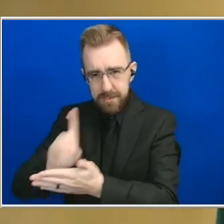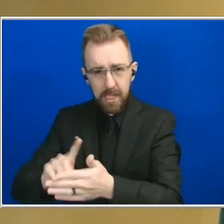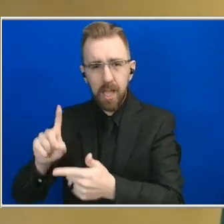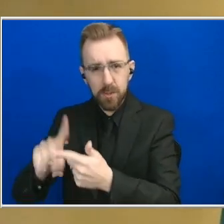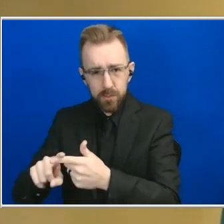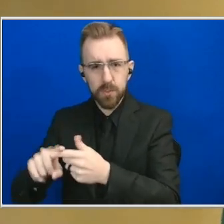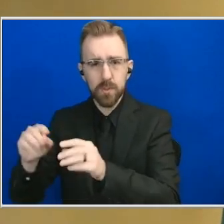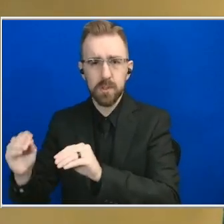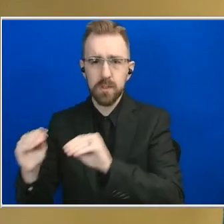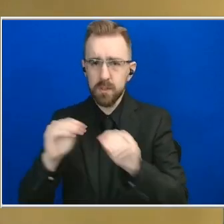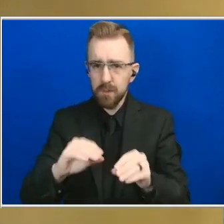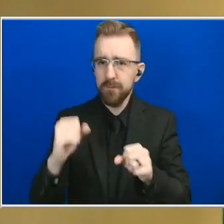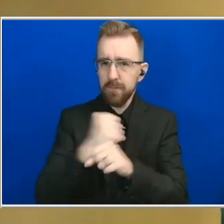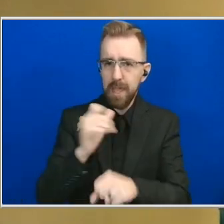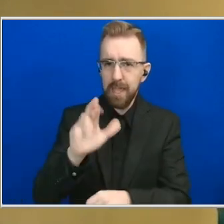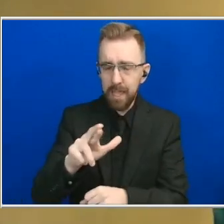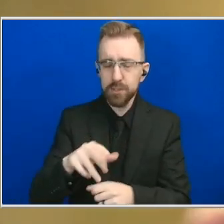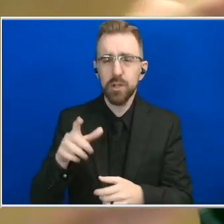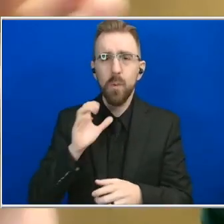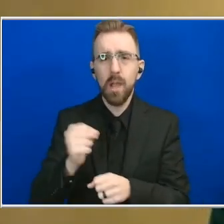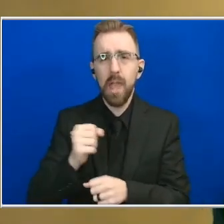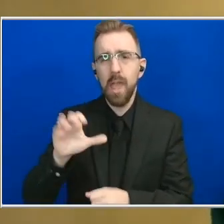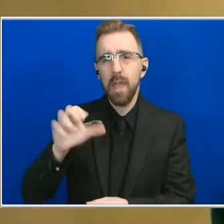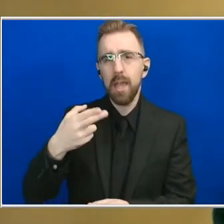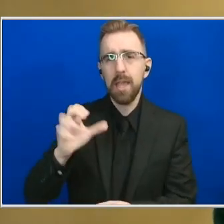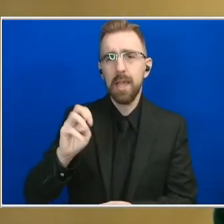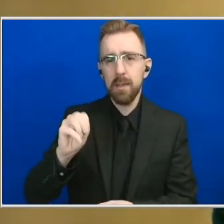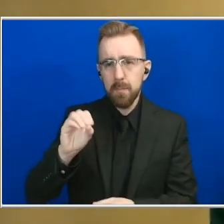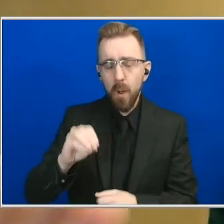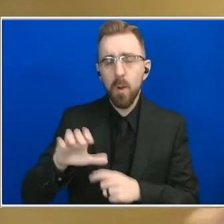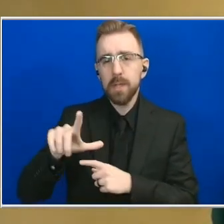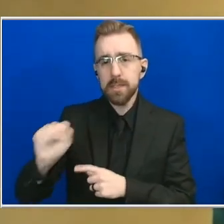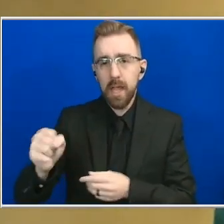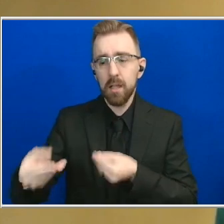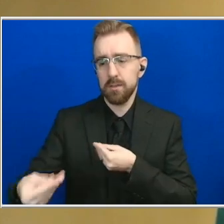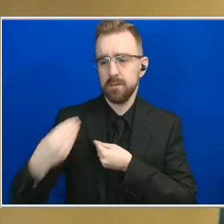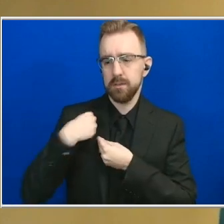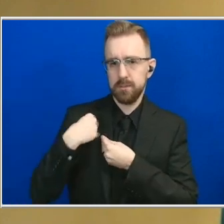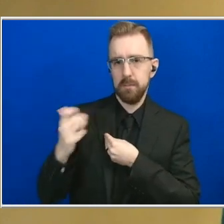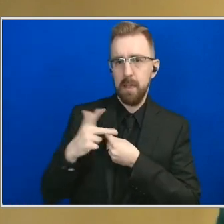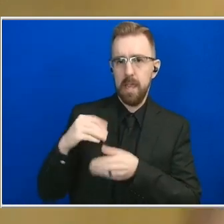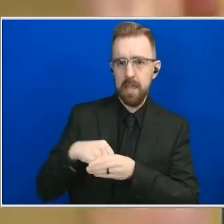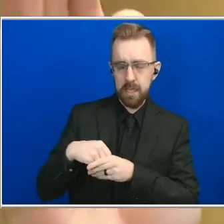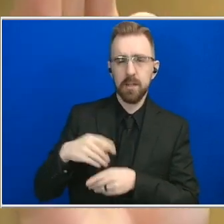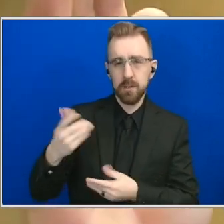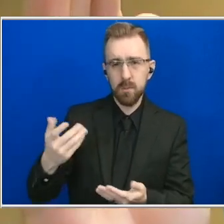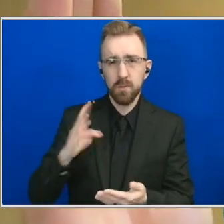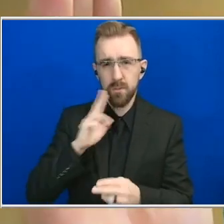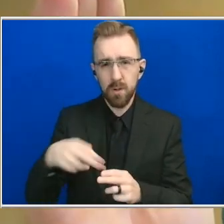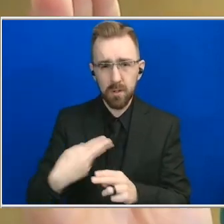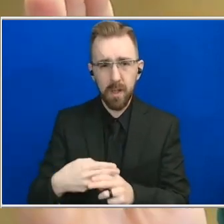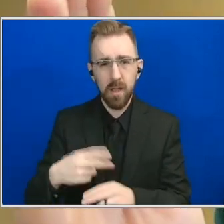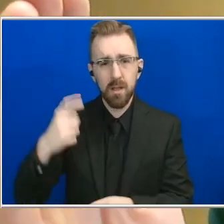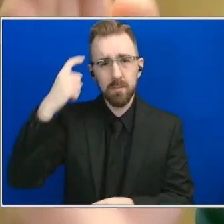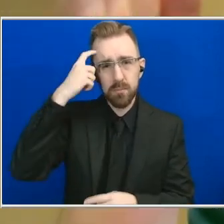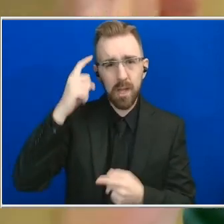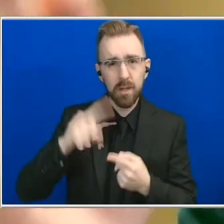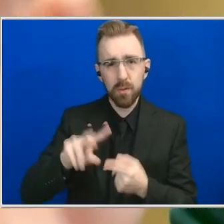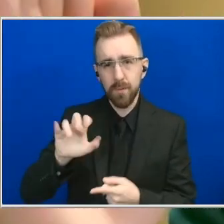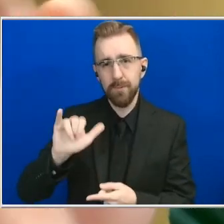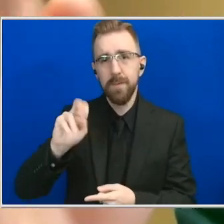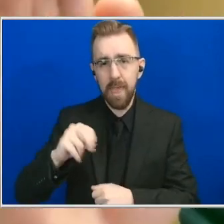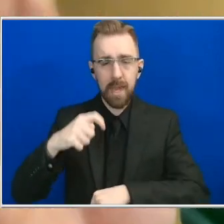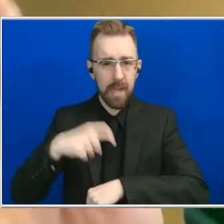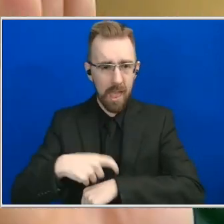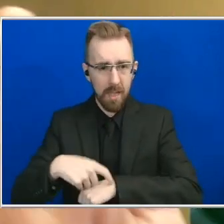and then the patient receives a low dose of chemotherapy, and then the cells are reinfused. So what we're talking about is something called brain to vein time, meaning when